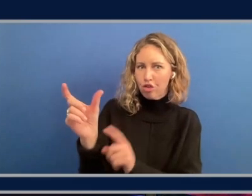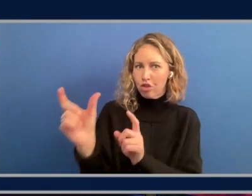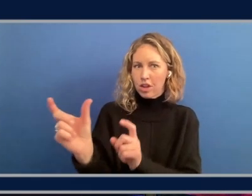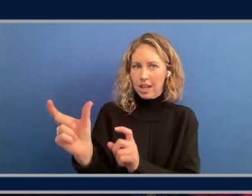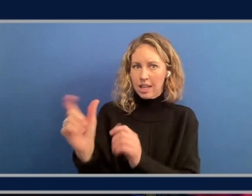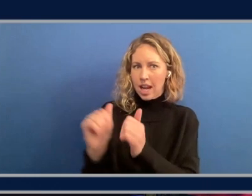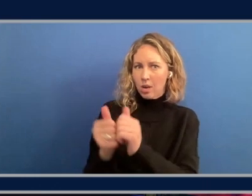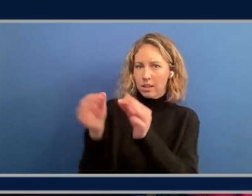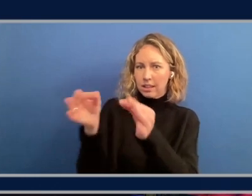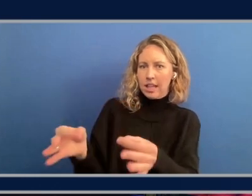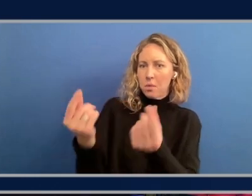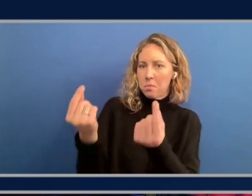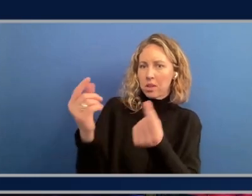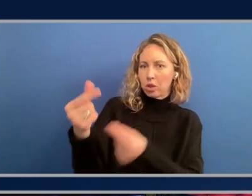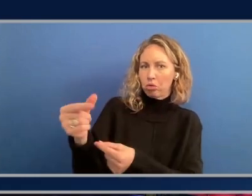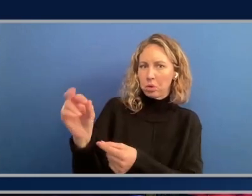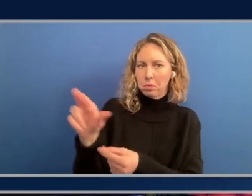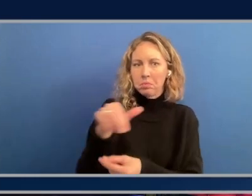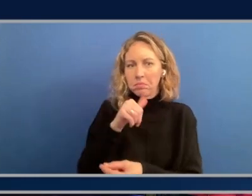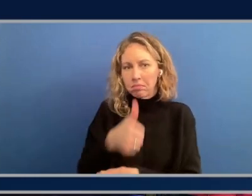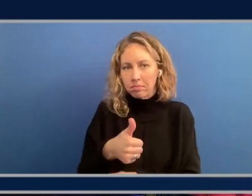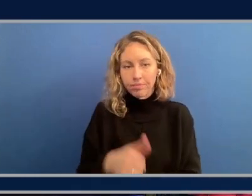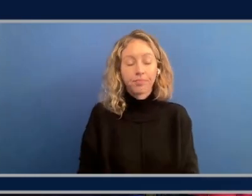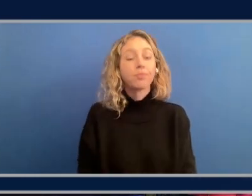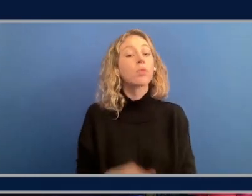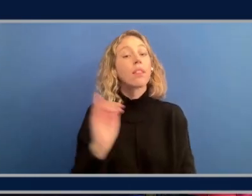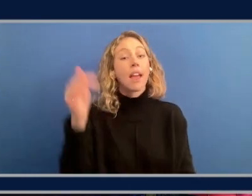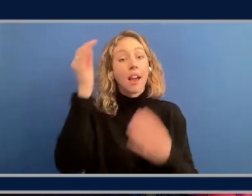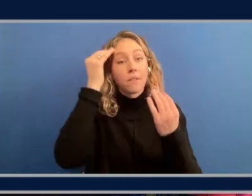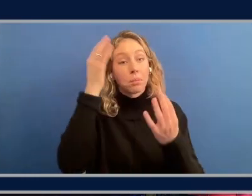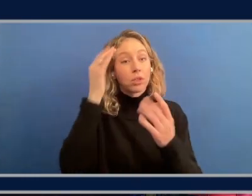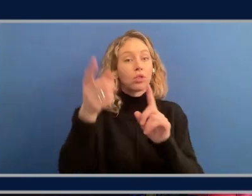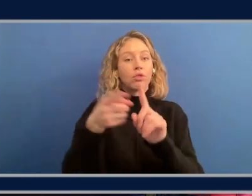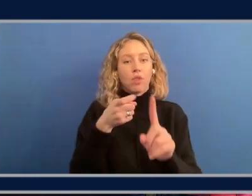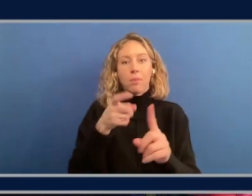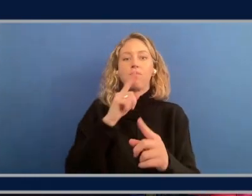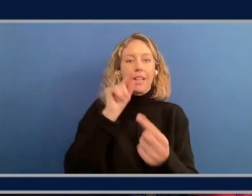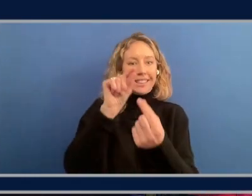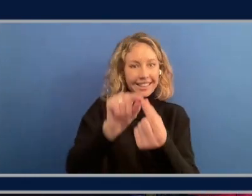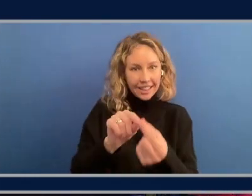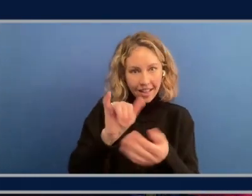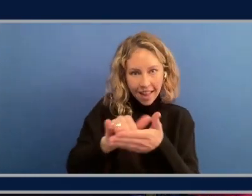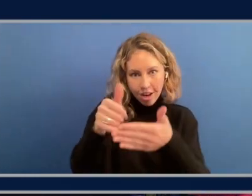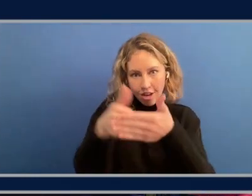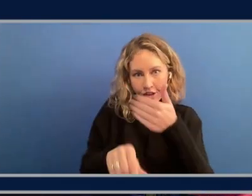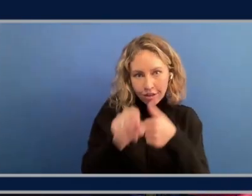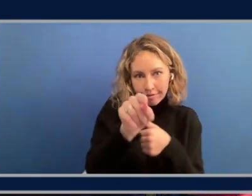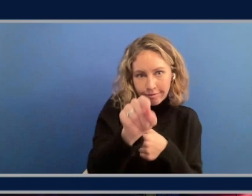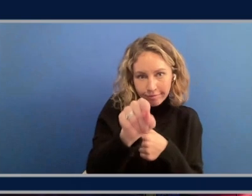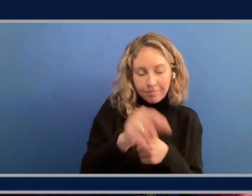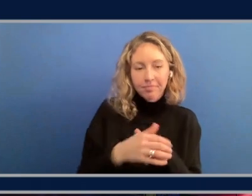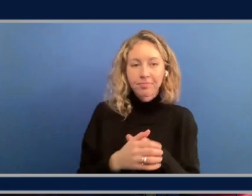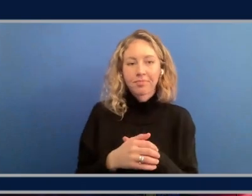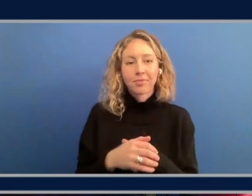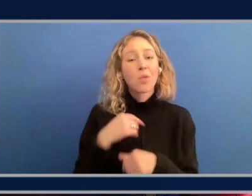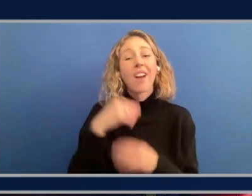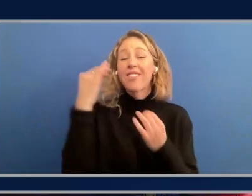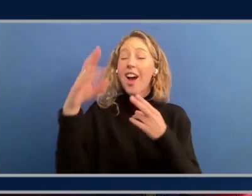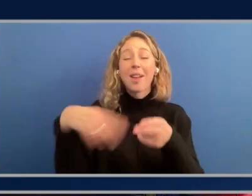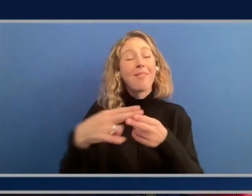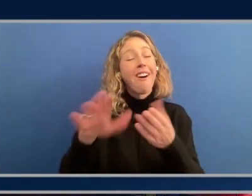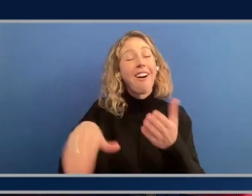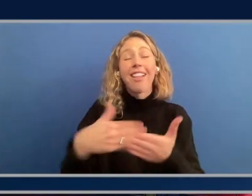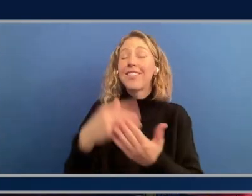Yeah, so that information is actually broken down in detail here. We have just Yeah, so we thought about every my single